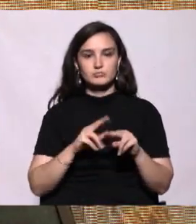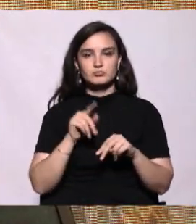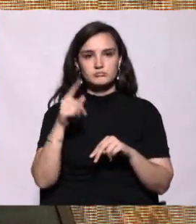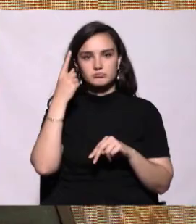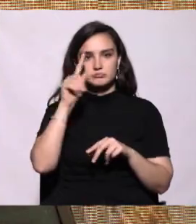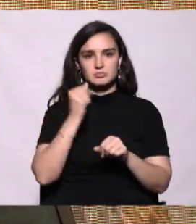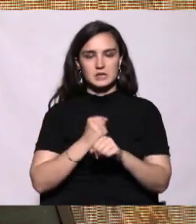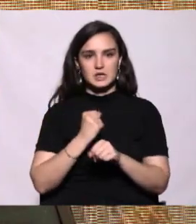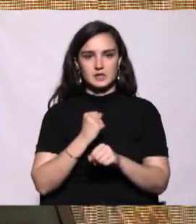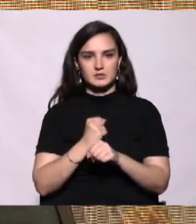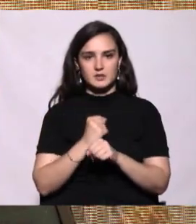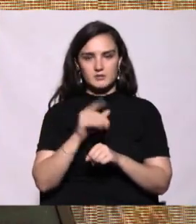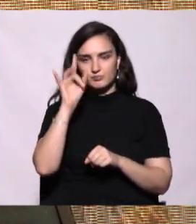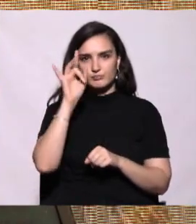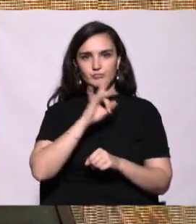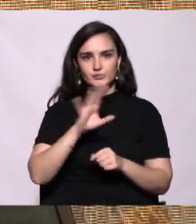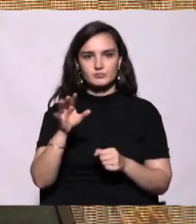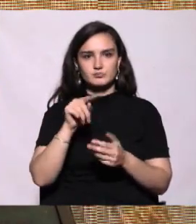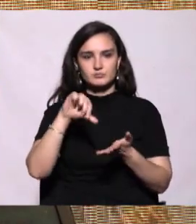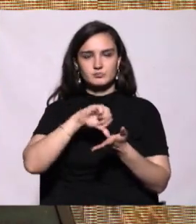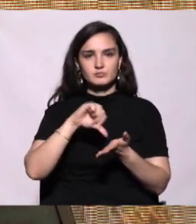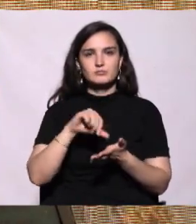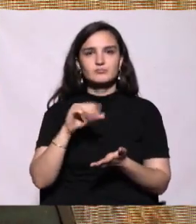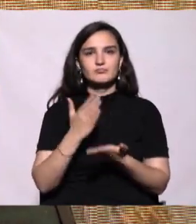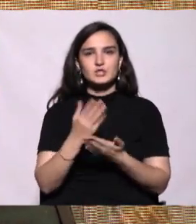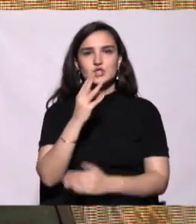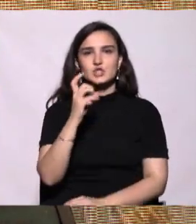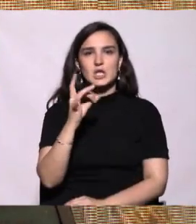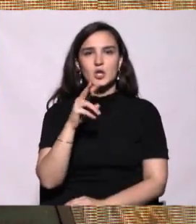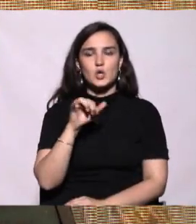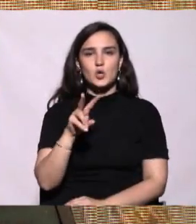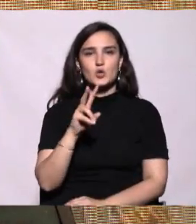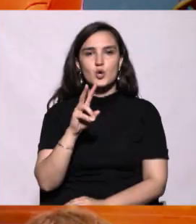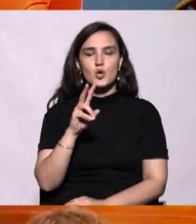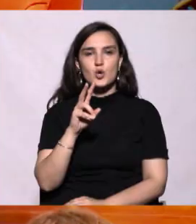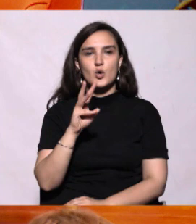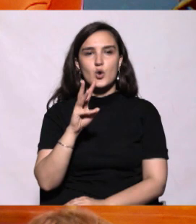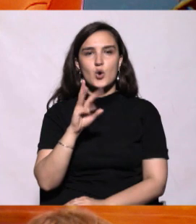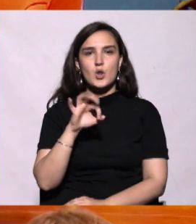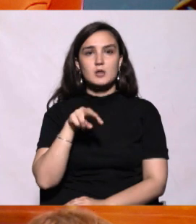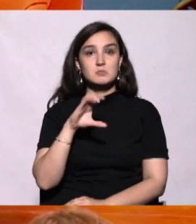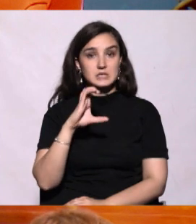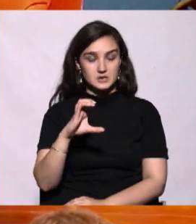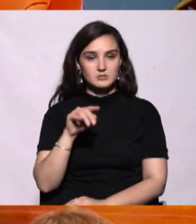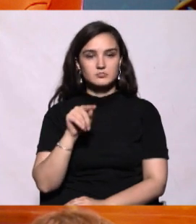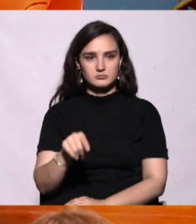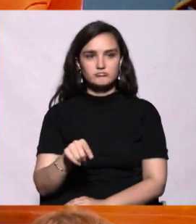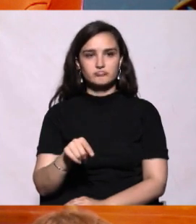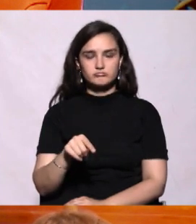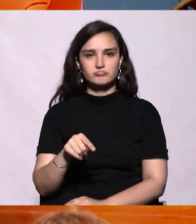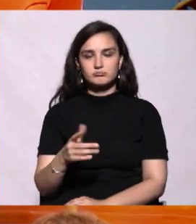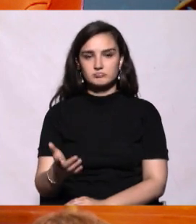the famous character of Sherlock Holmes in the late 19th century, so about